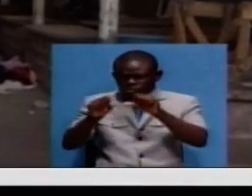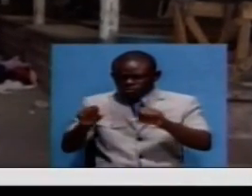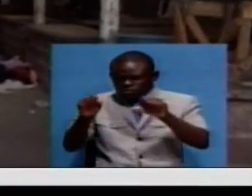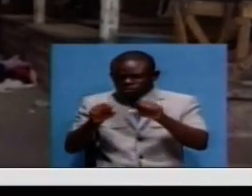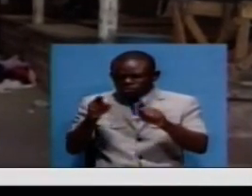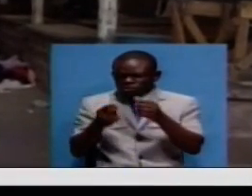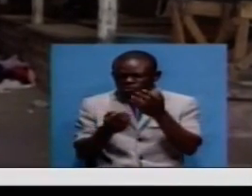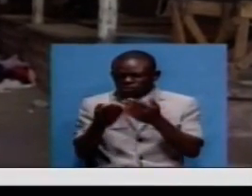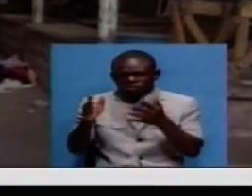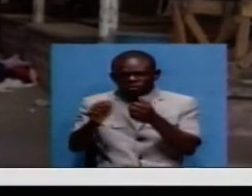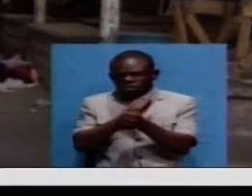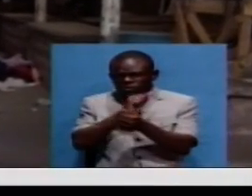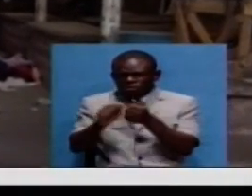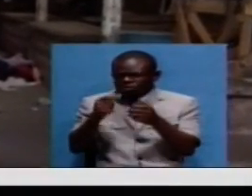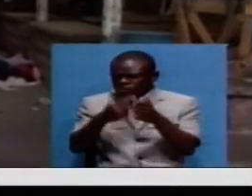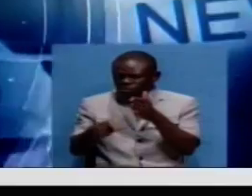by the fire.